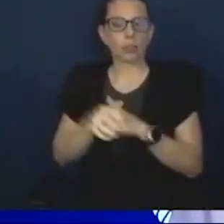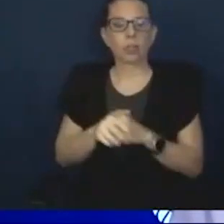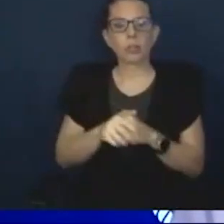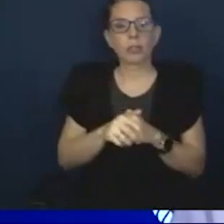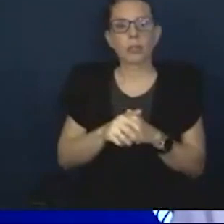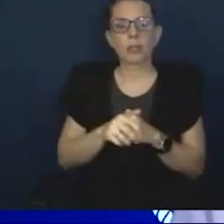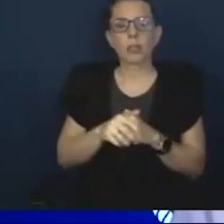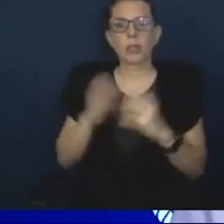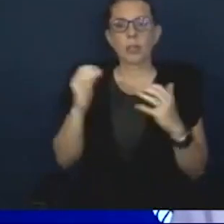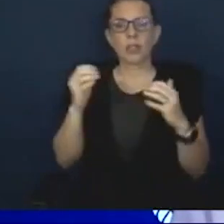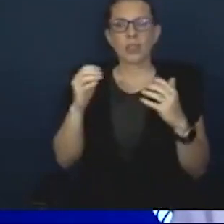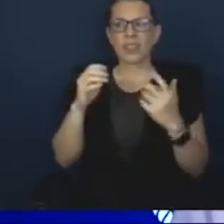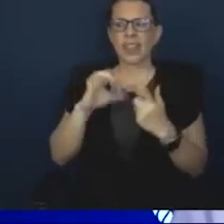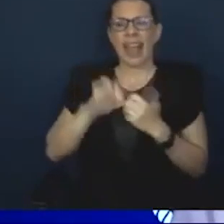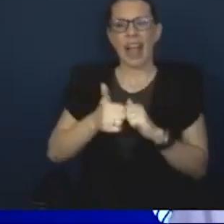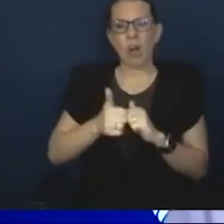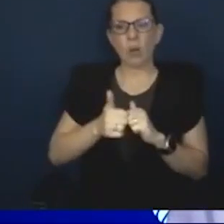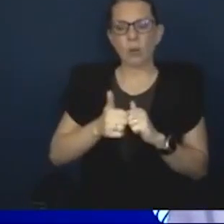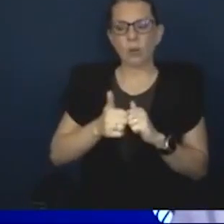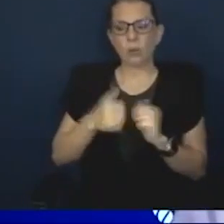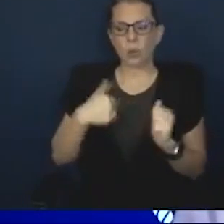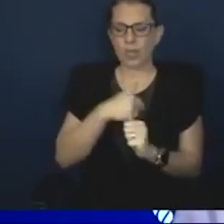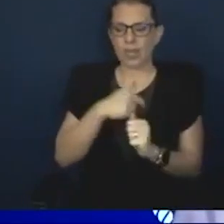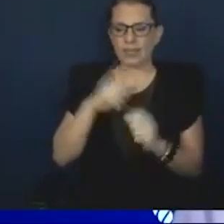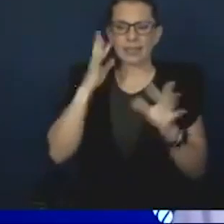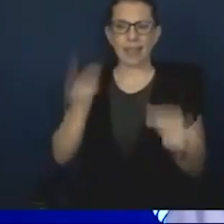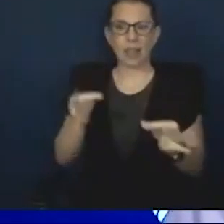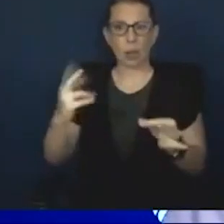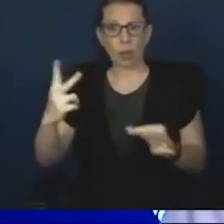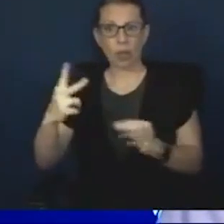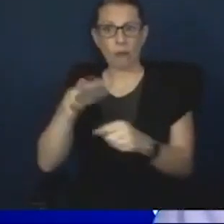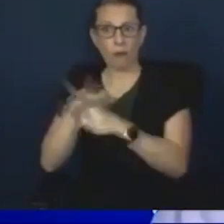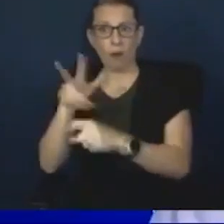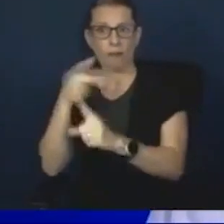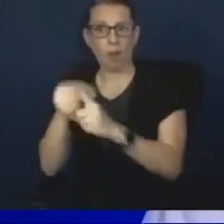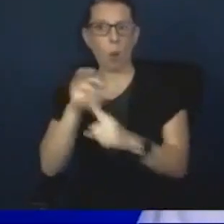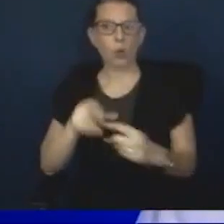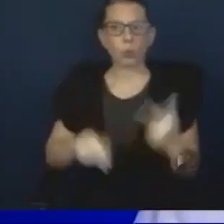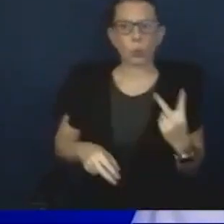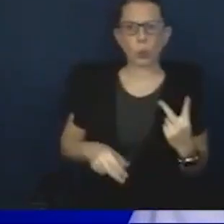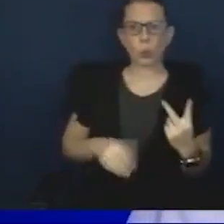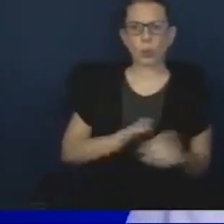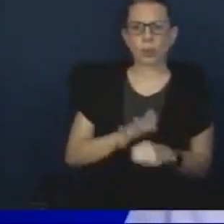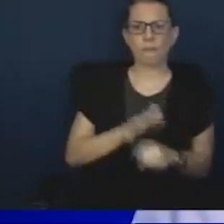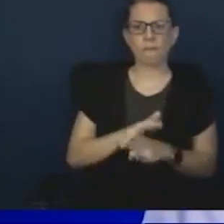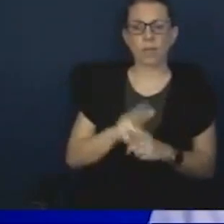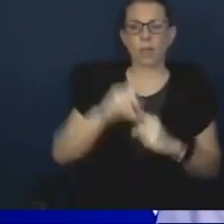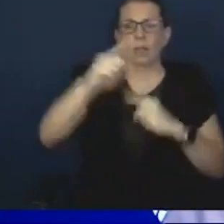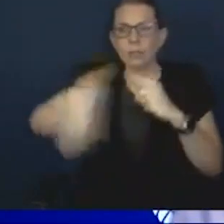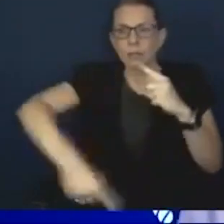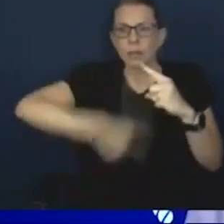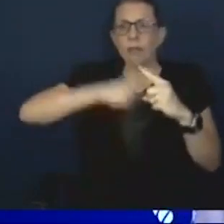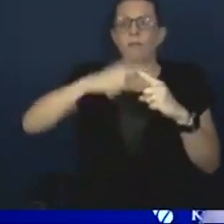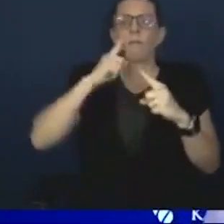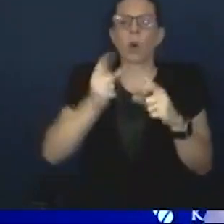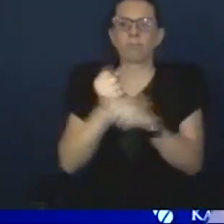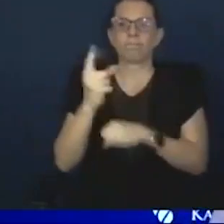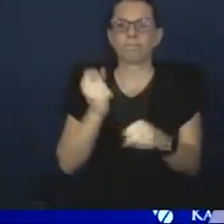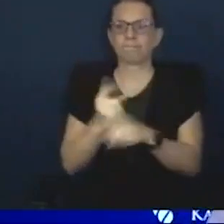doses is full vaccination, or just as he said, are you getting into the cycle of continual